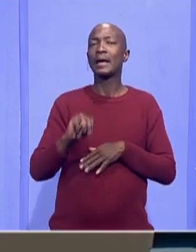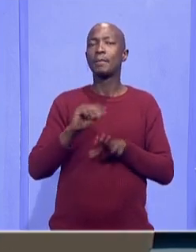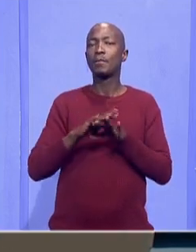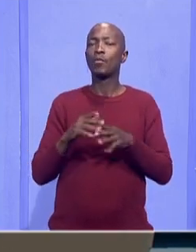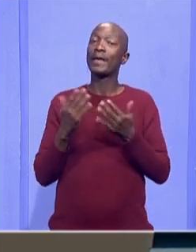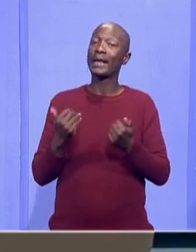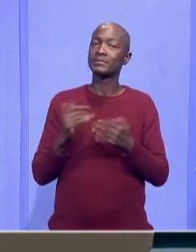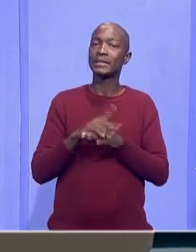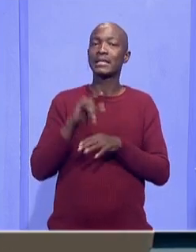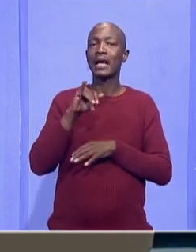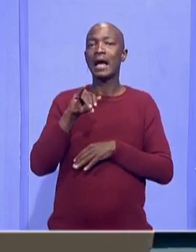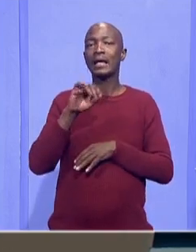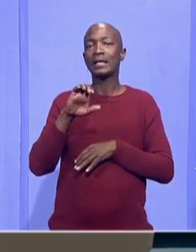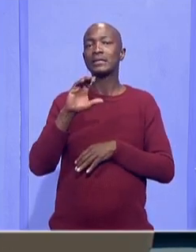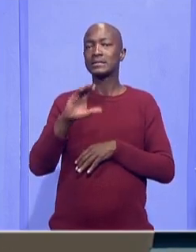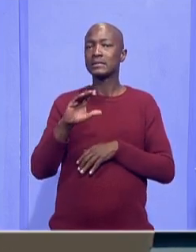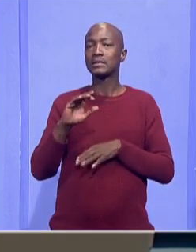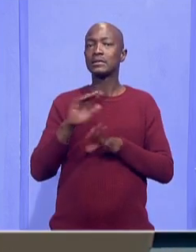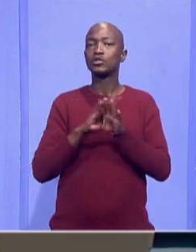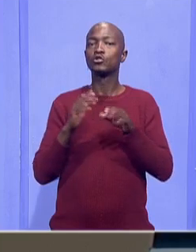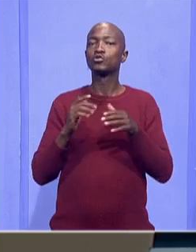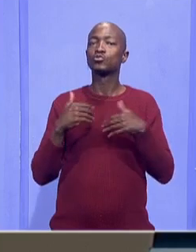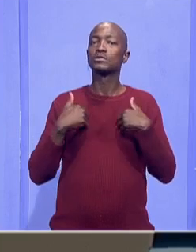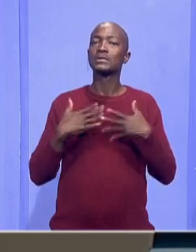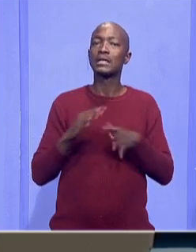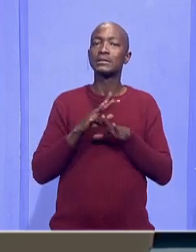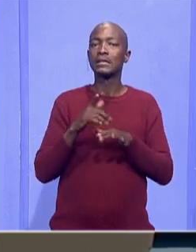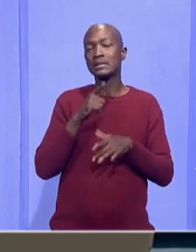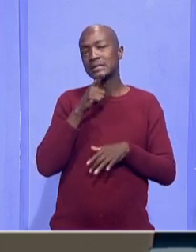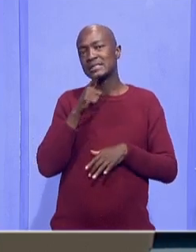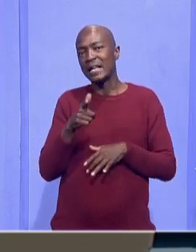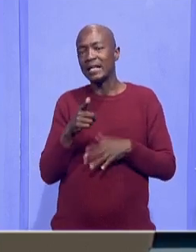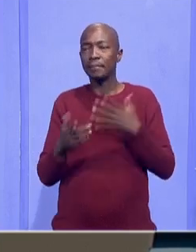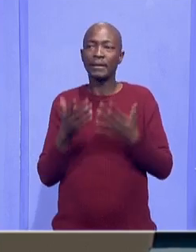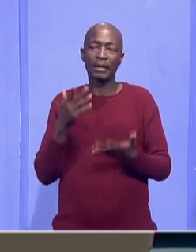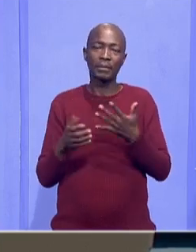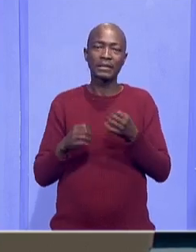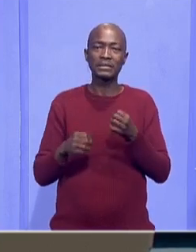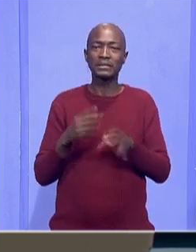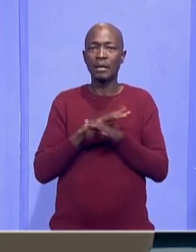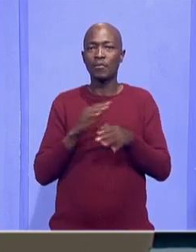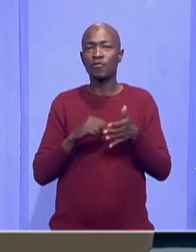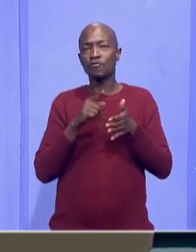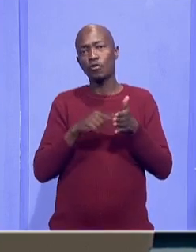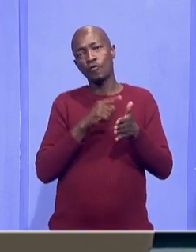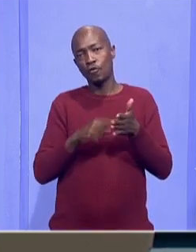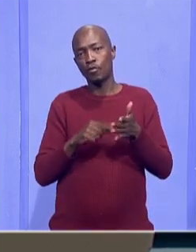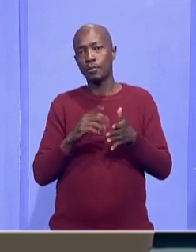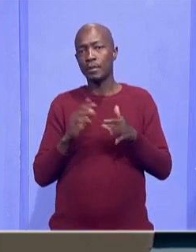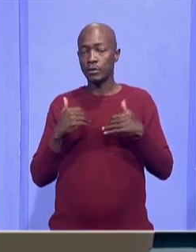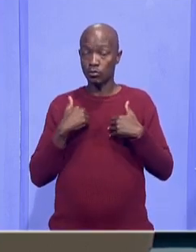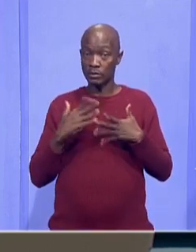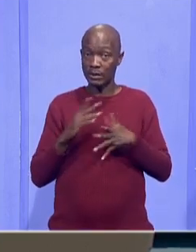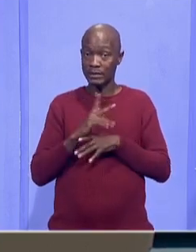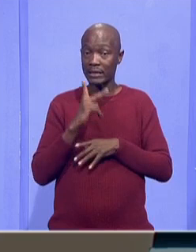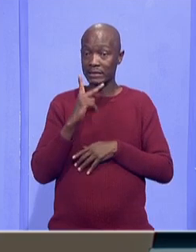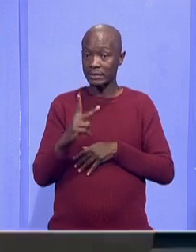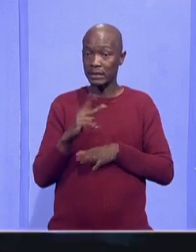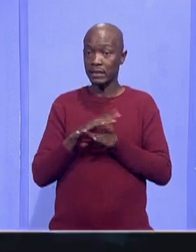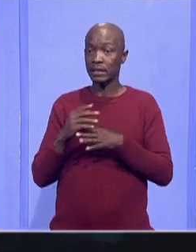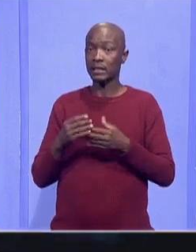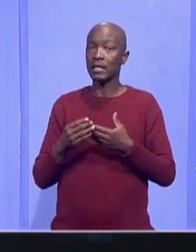IEC authorities to then start tallying some of those votes, and that's when we'll start seeing those numbers coming up. For